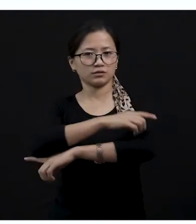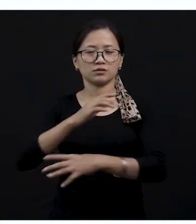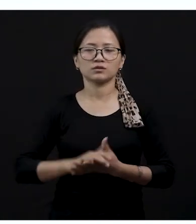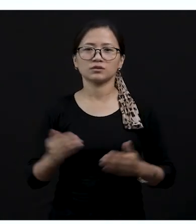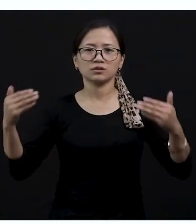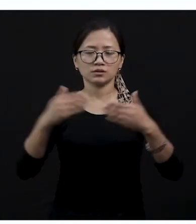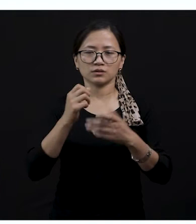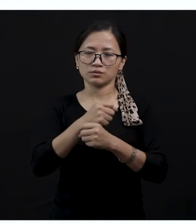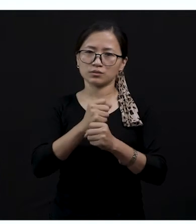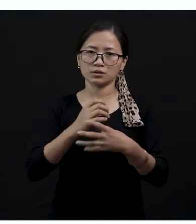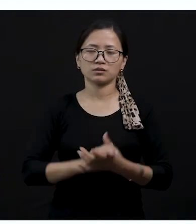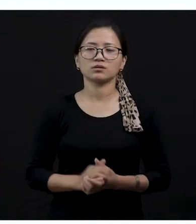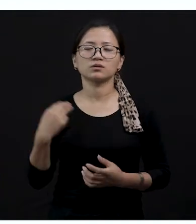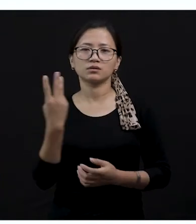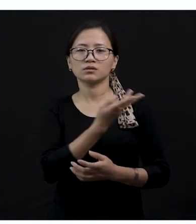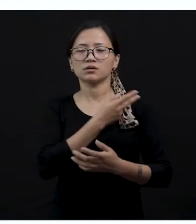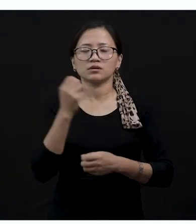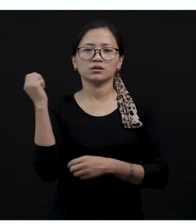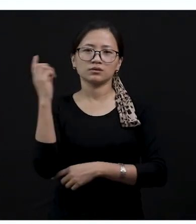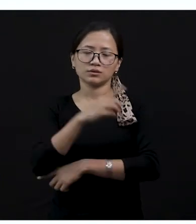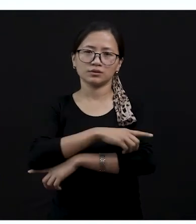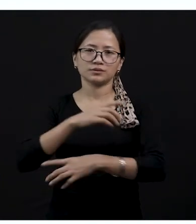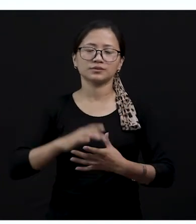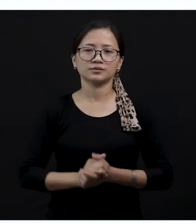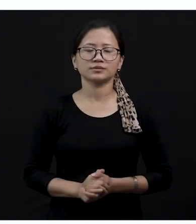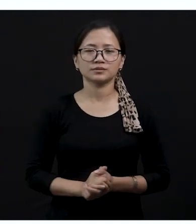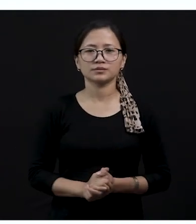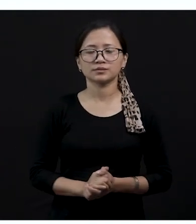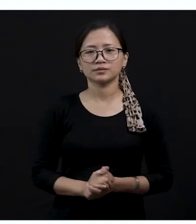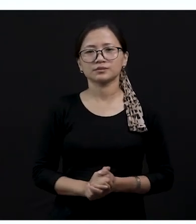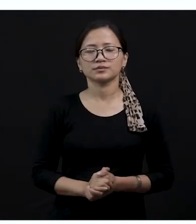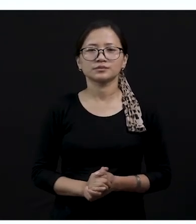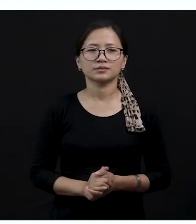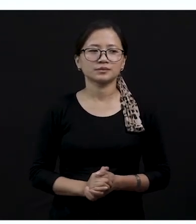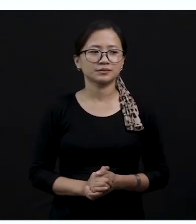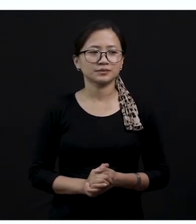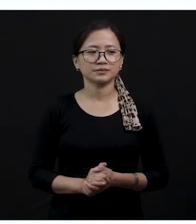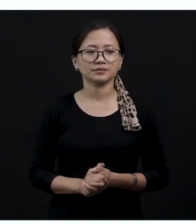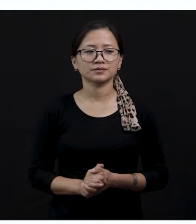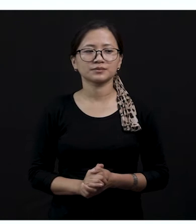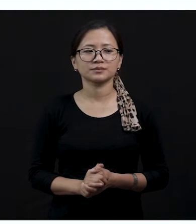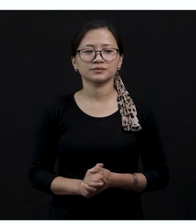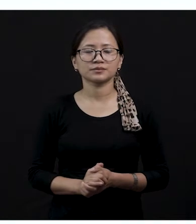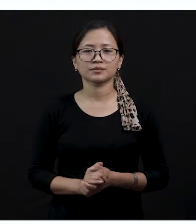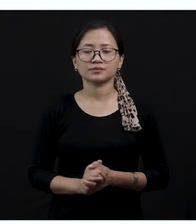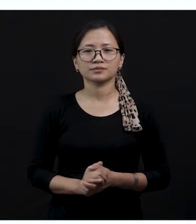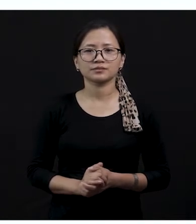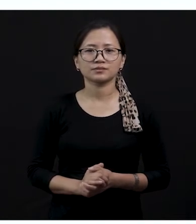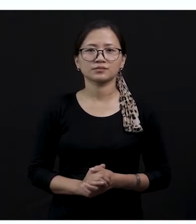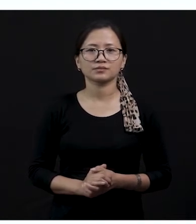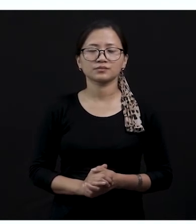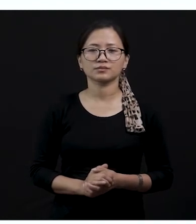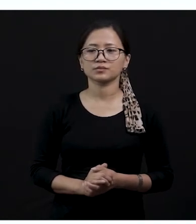You made our day, right? When we are happy, when something makes us happy, we say, right? We say, so when Daddy fell into the